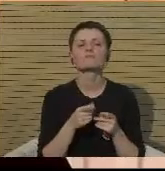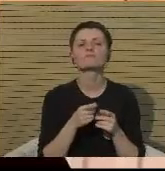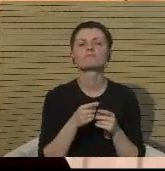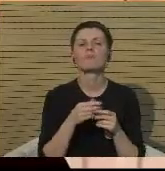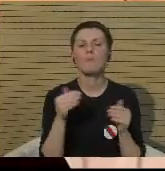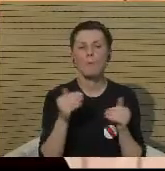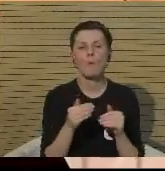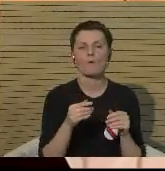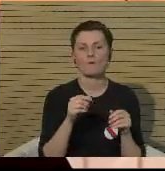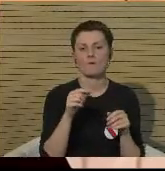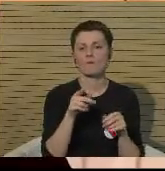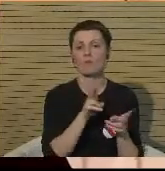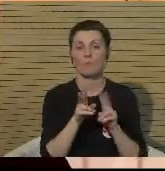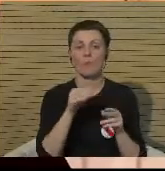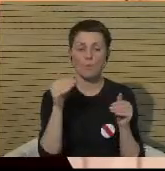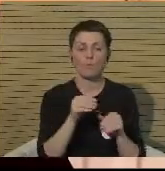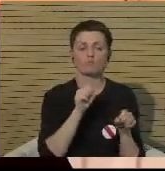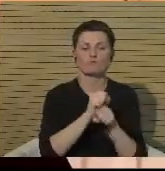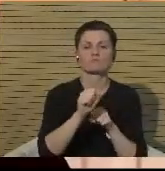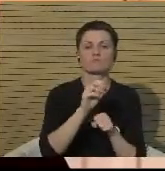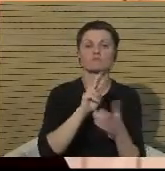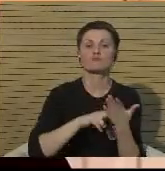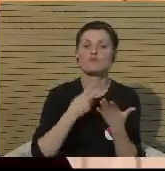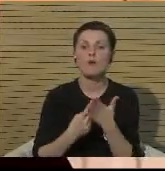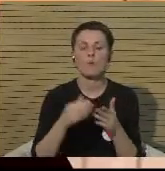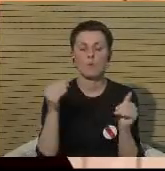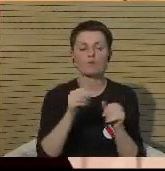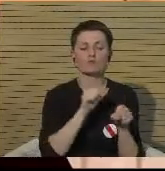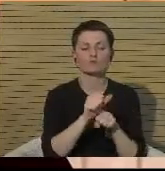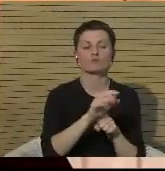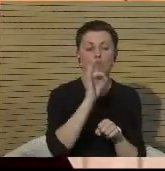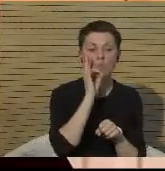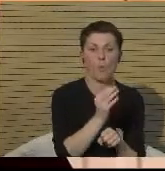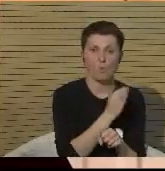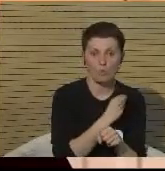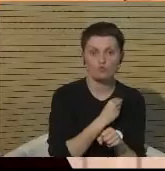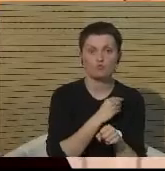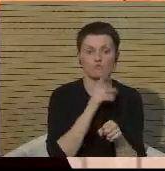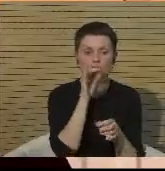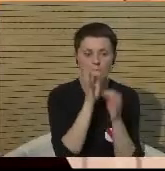I think these two doesn't need to go separately,